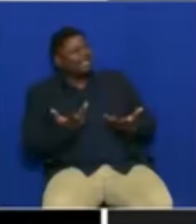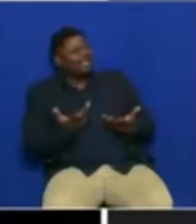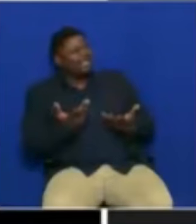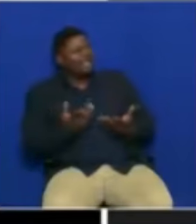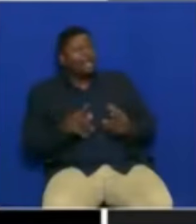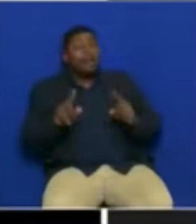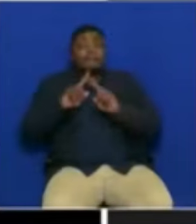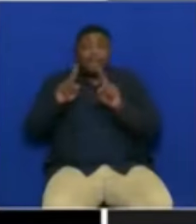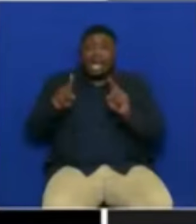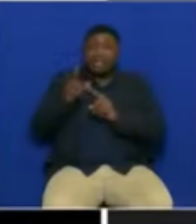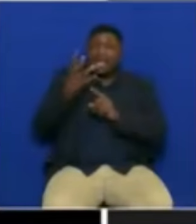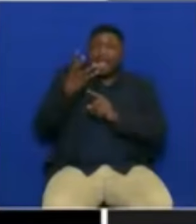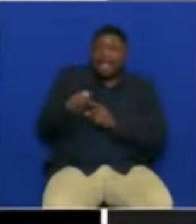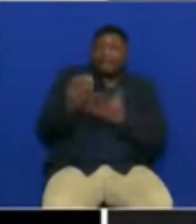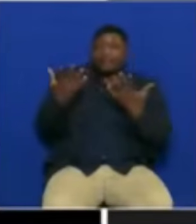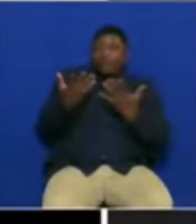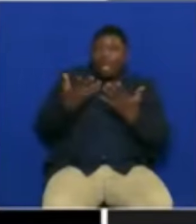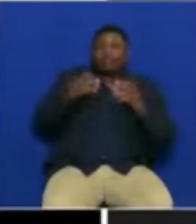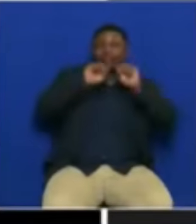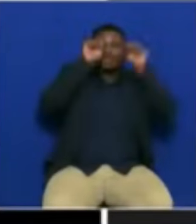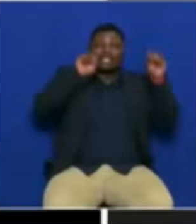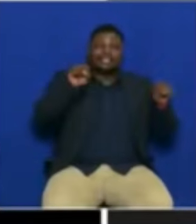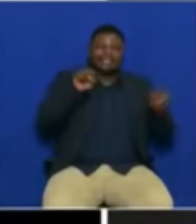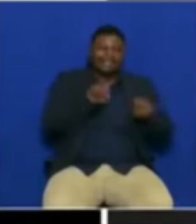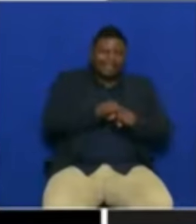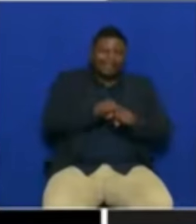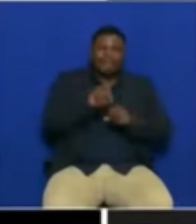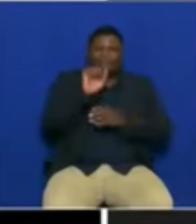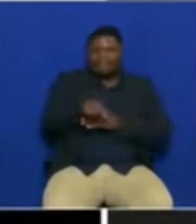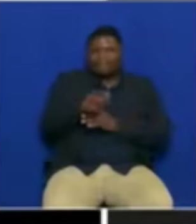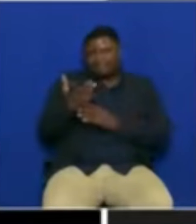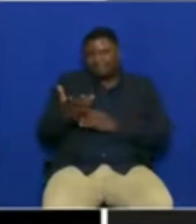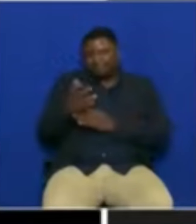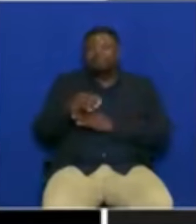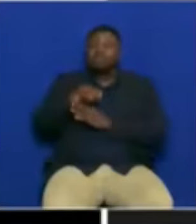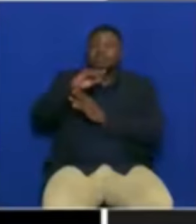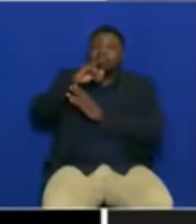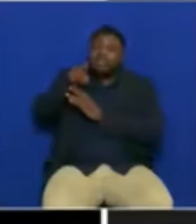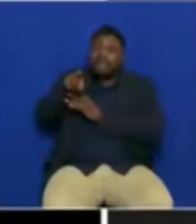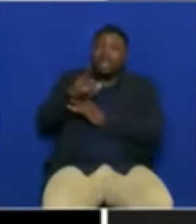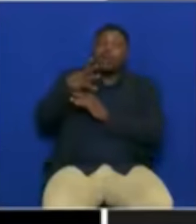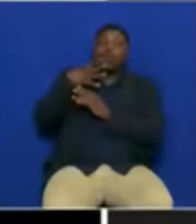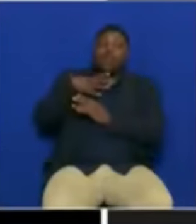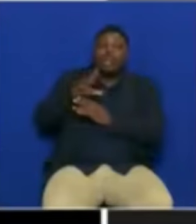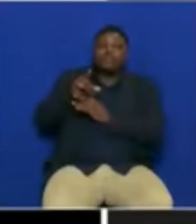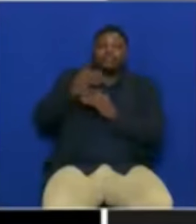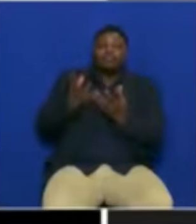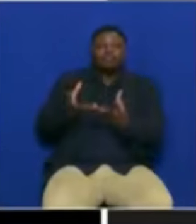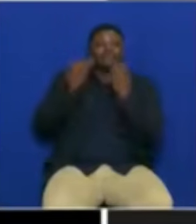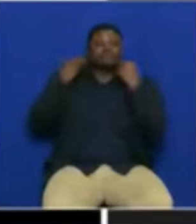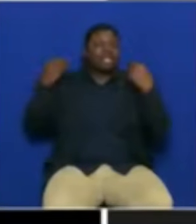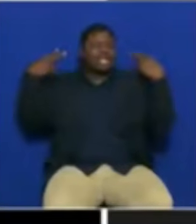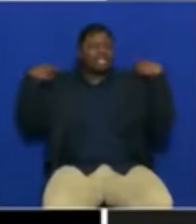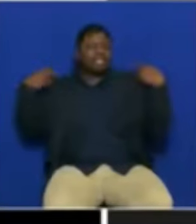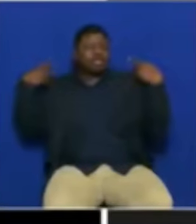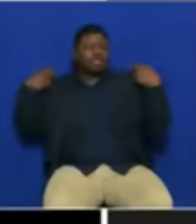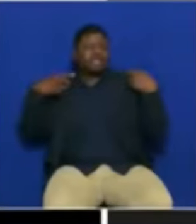her getting a security clearance, that's yes, factually not incorrect because clearance. She did not get a vetting clear. No.